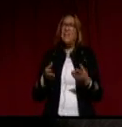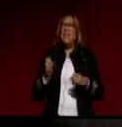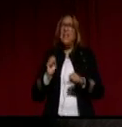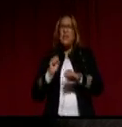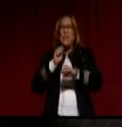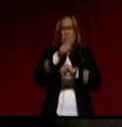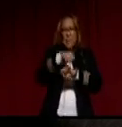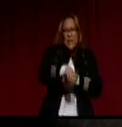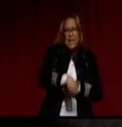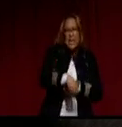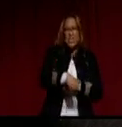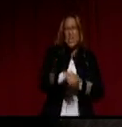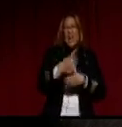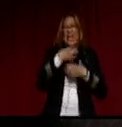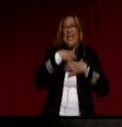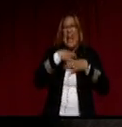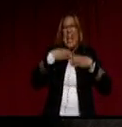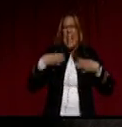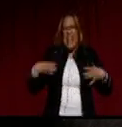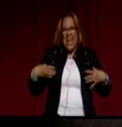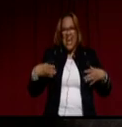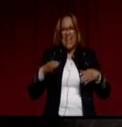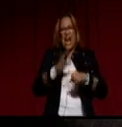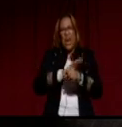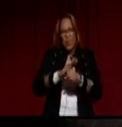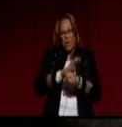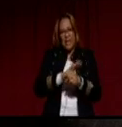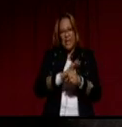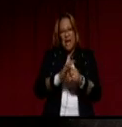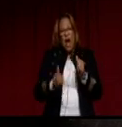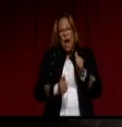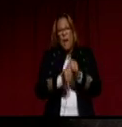for the cells in our lungs, which is what most of